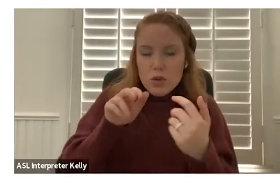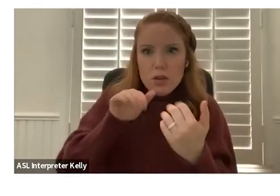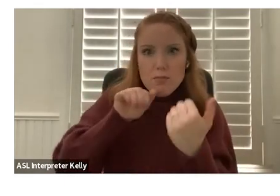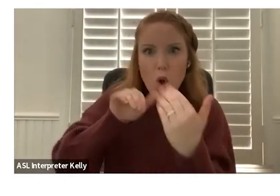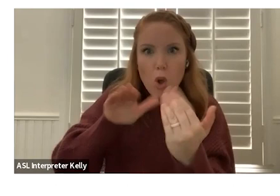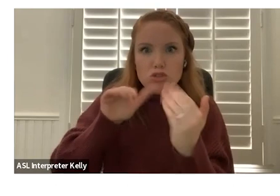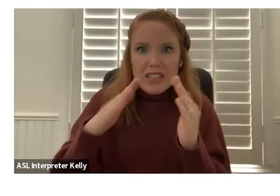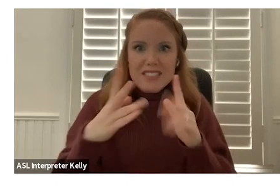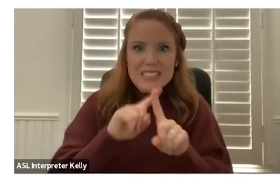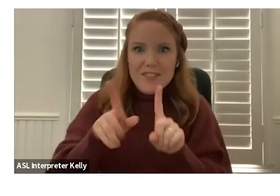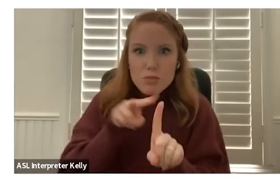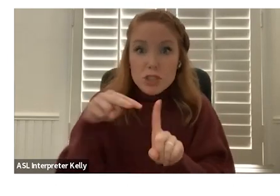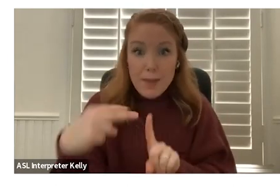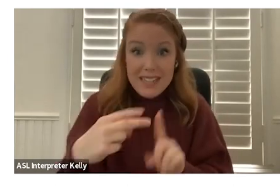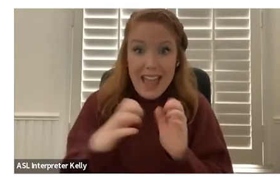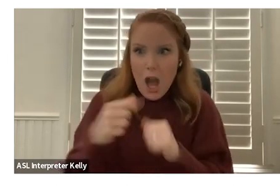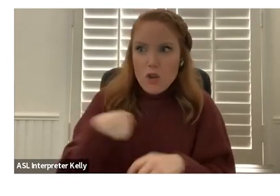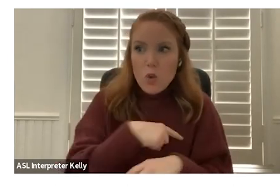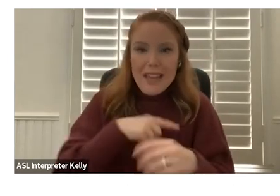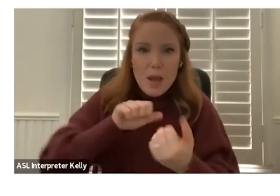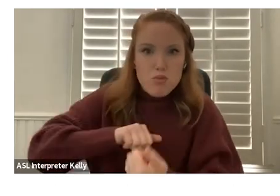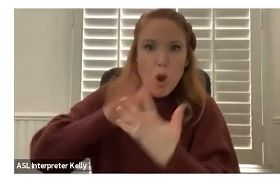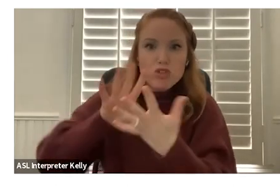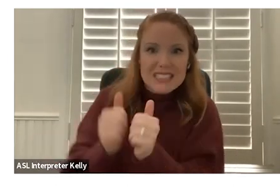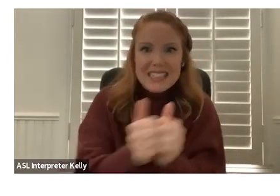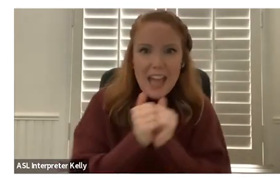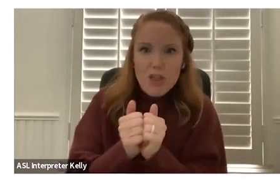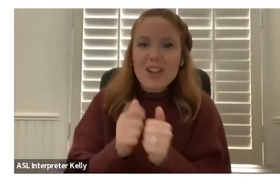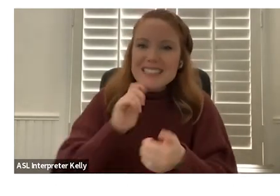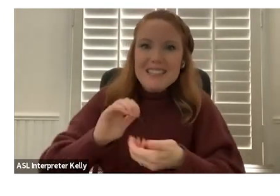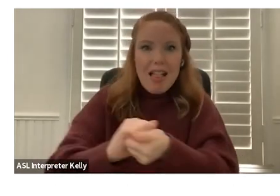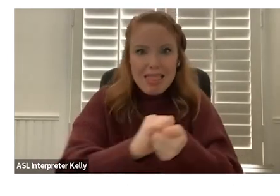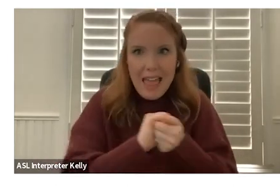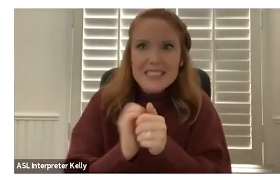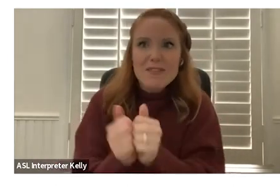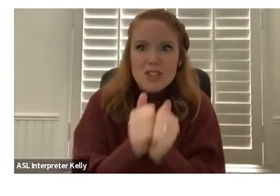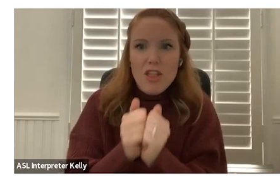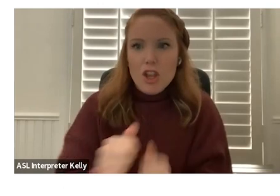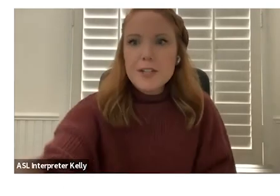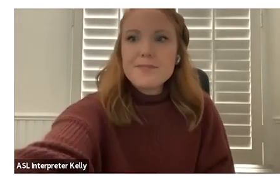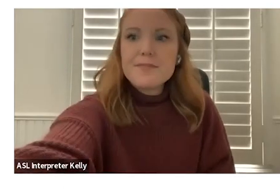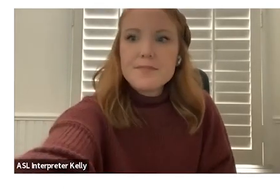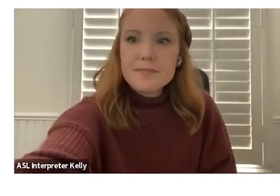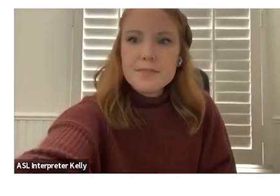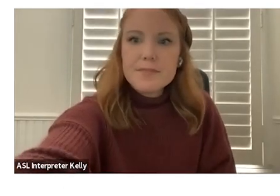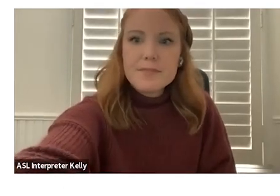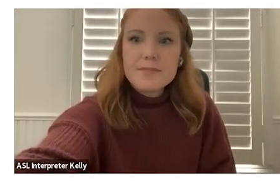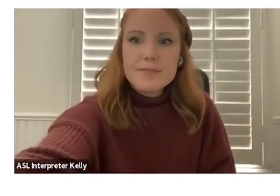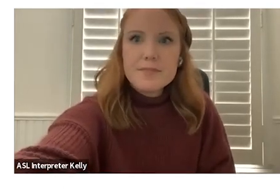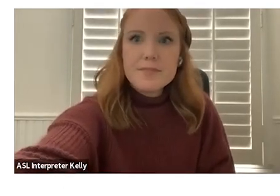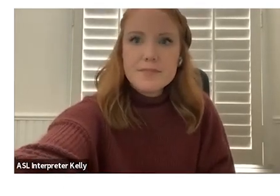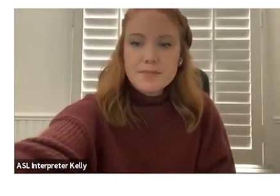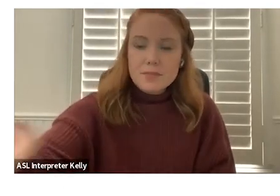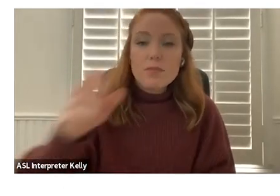is interconnected with other topics. So we can make parallels between the system,